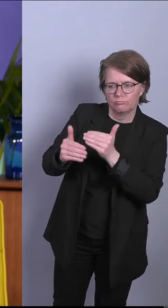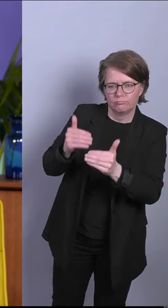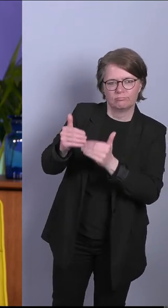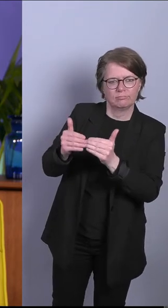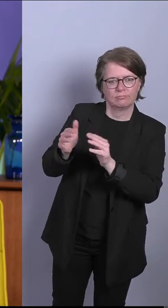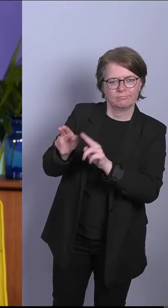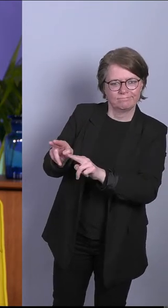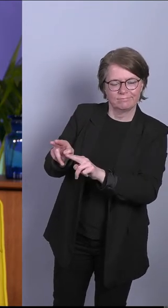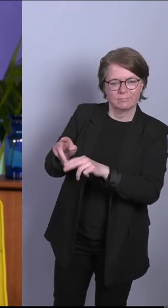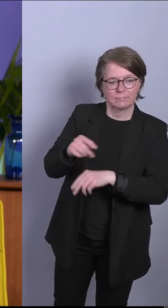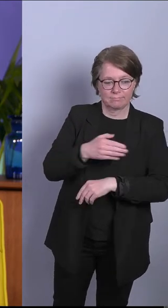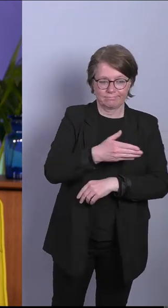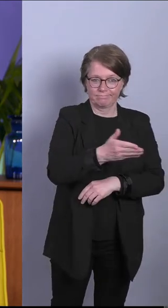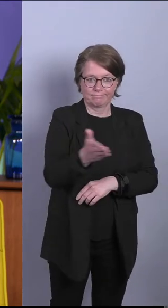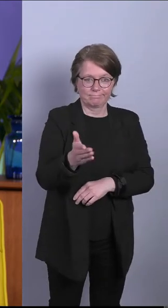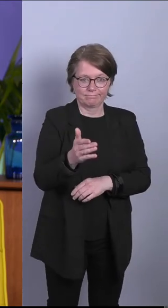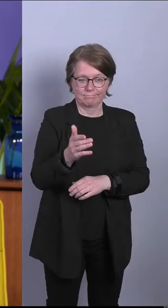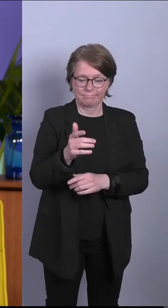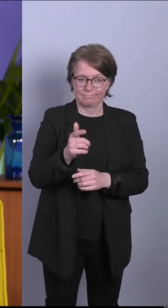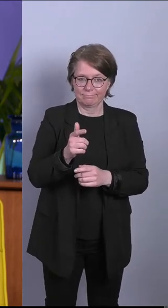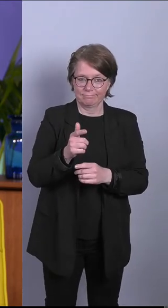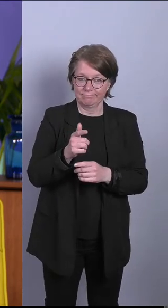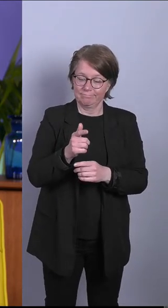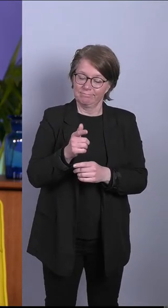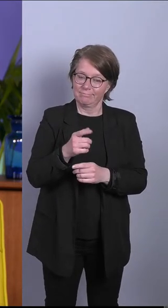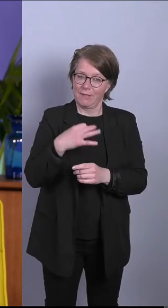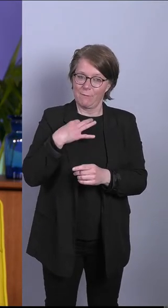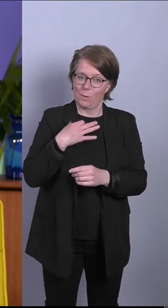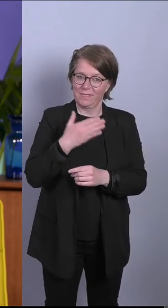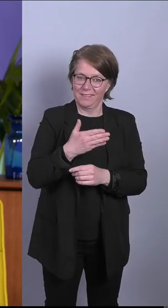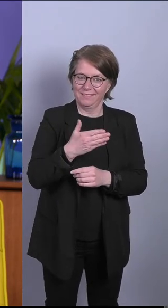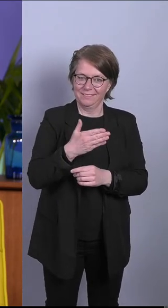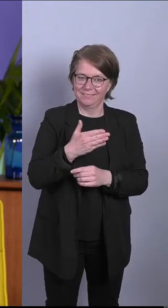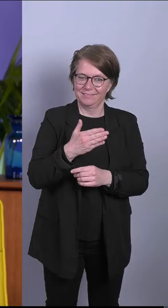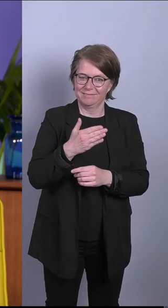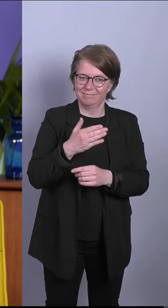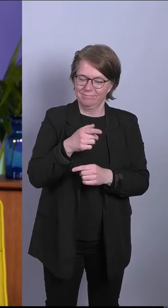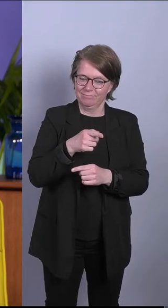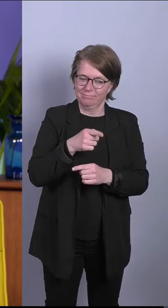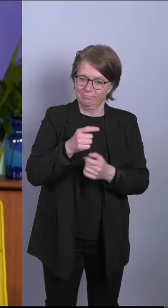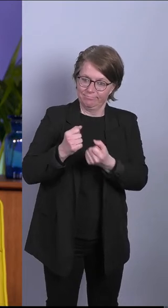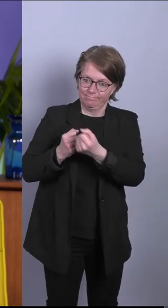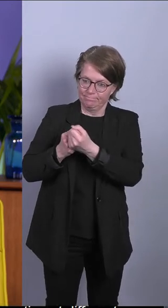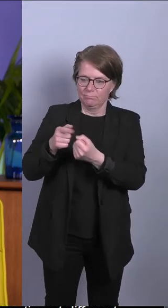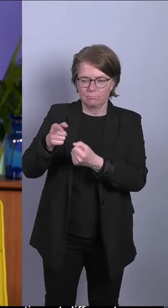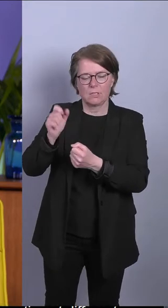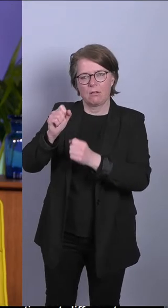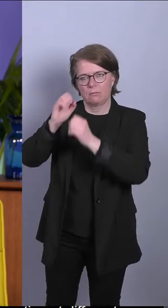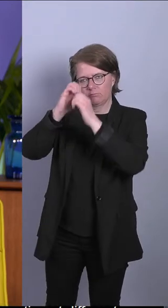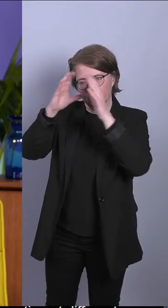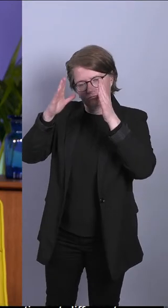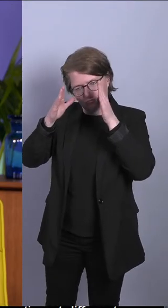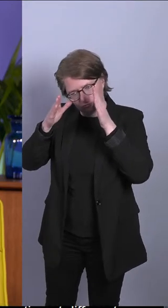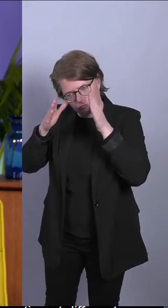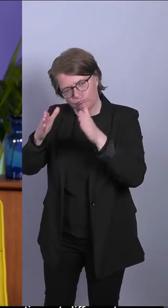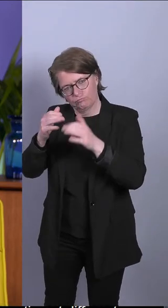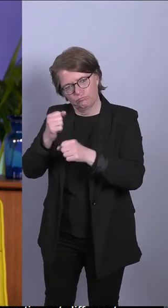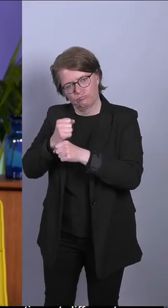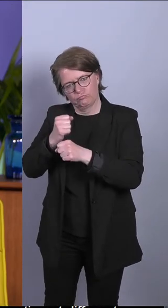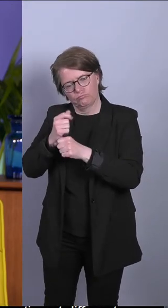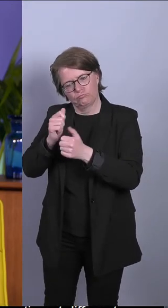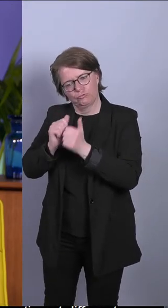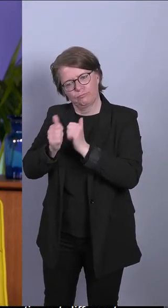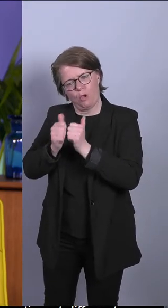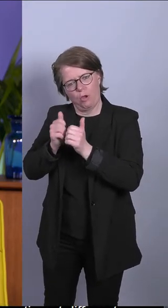or words of support will mean a lot to our athletes, and they will be able to achieve fantastic things on the platform that is